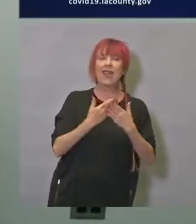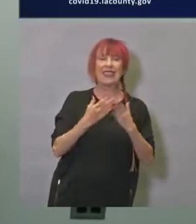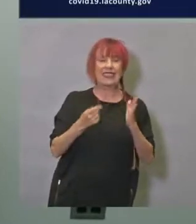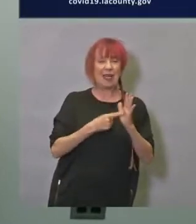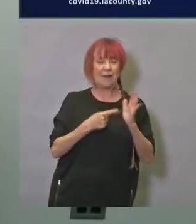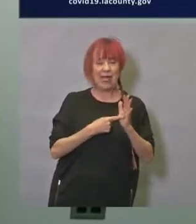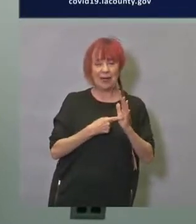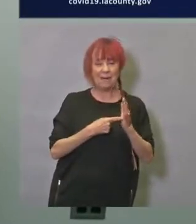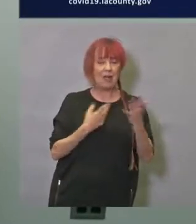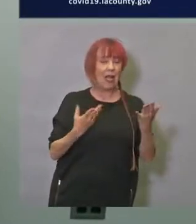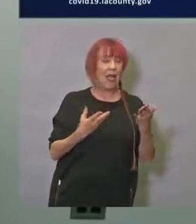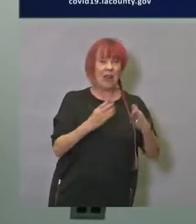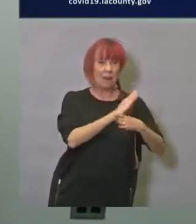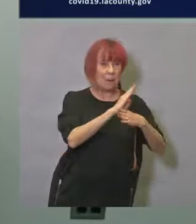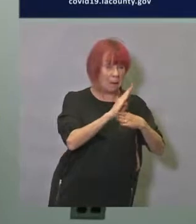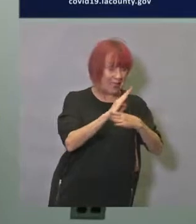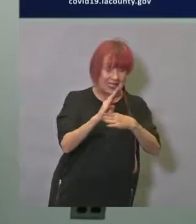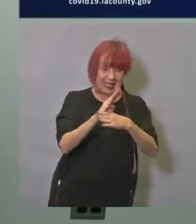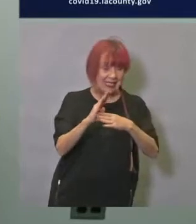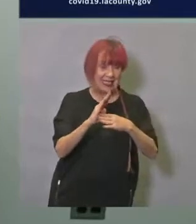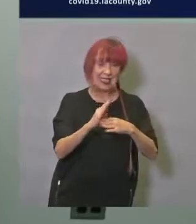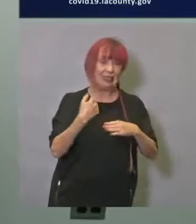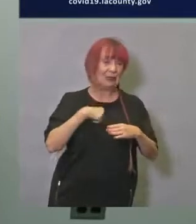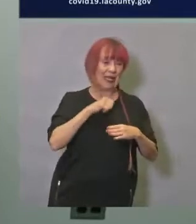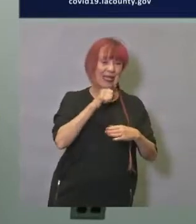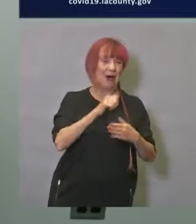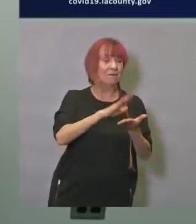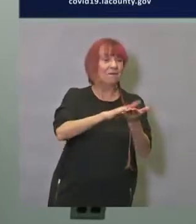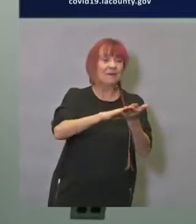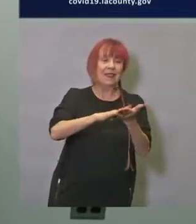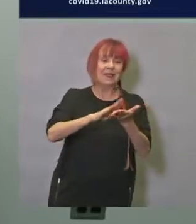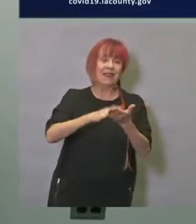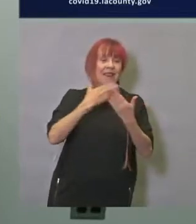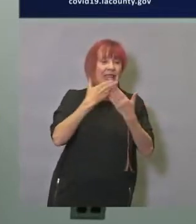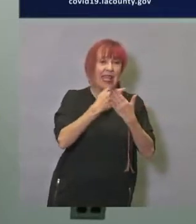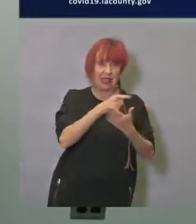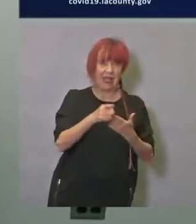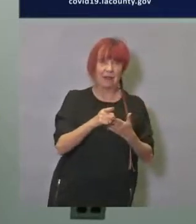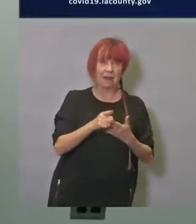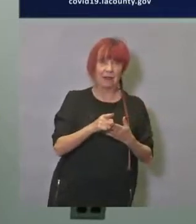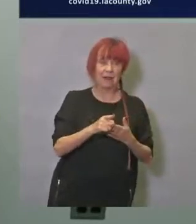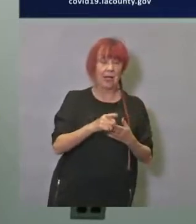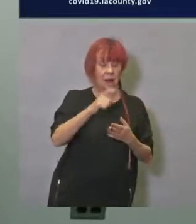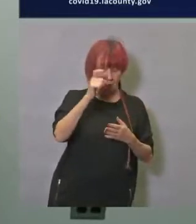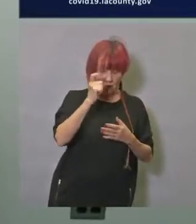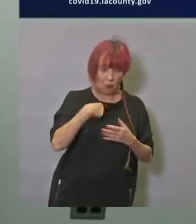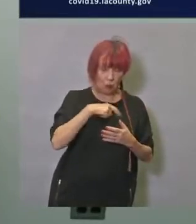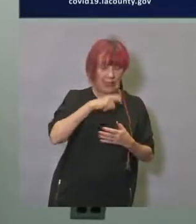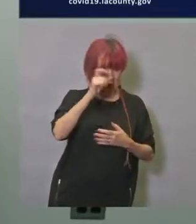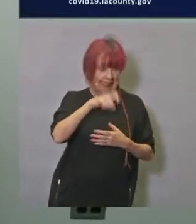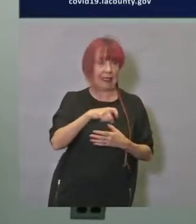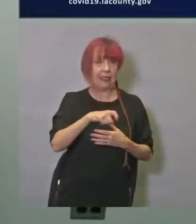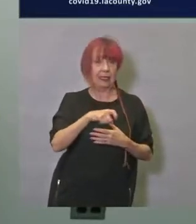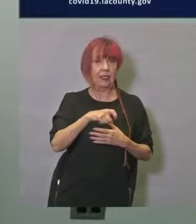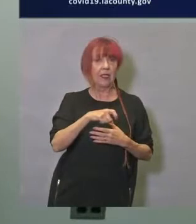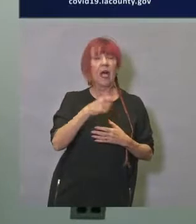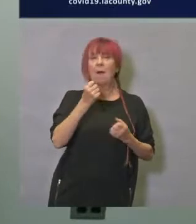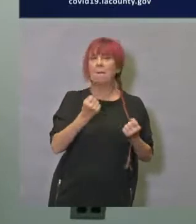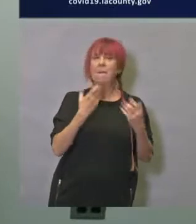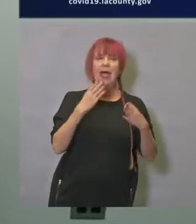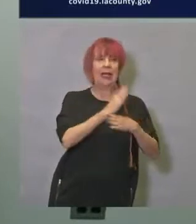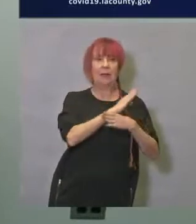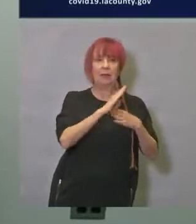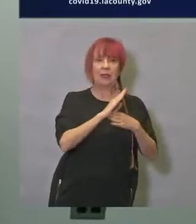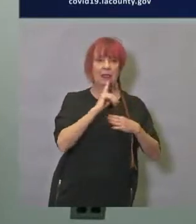the businesses don't really get the shout outs that they need in this case. We've had a lot of businesses